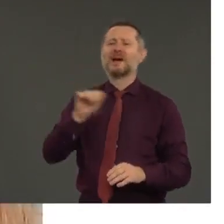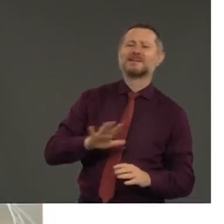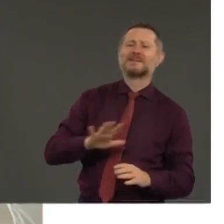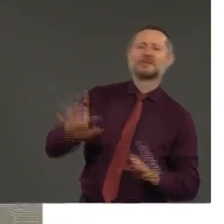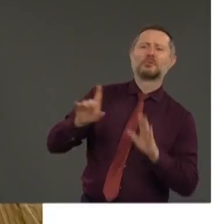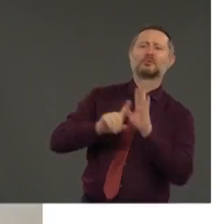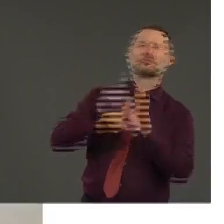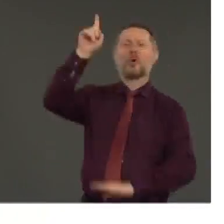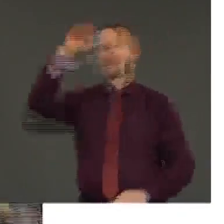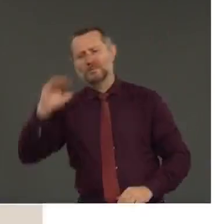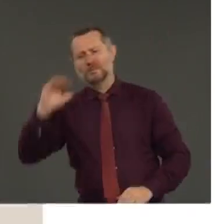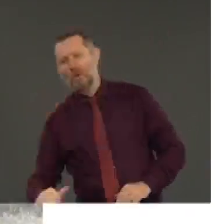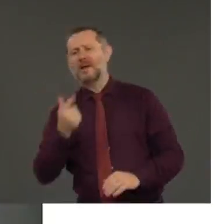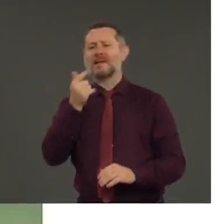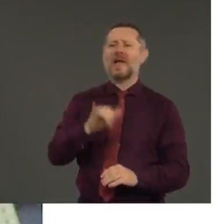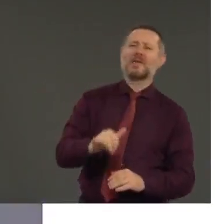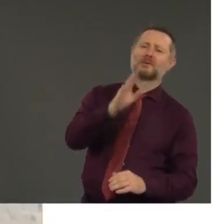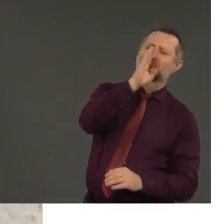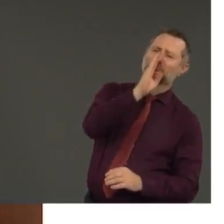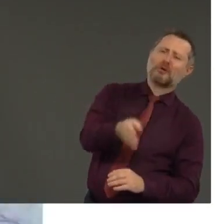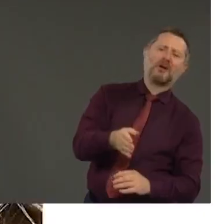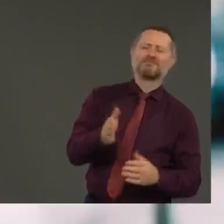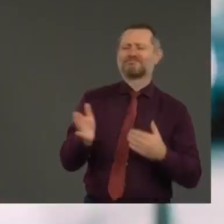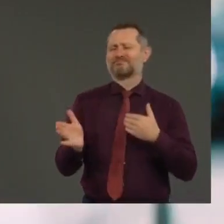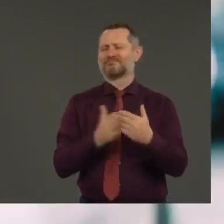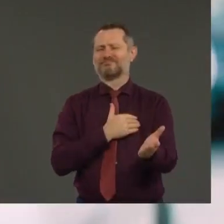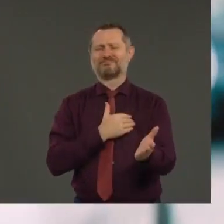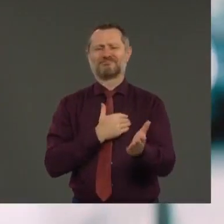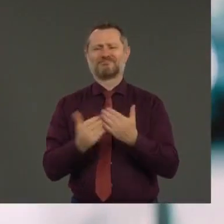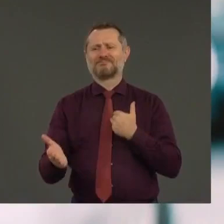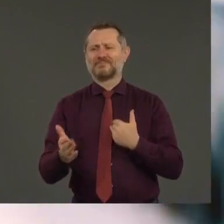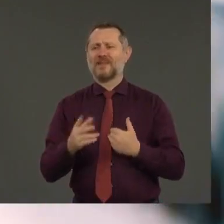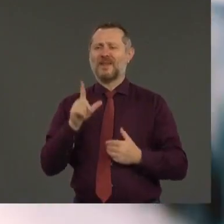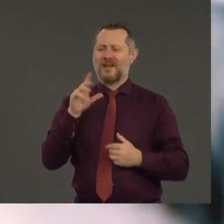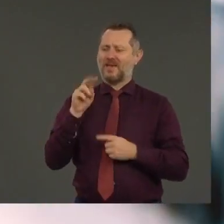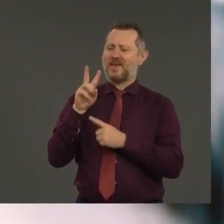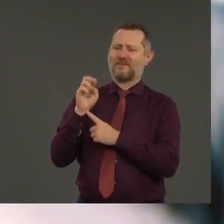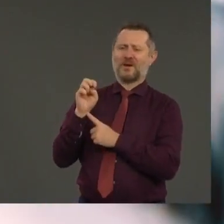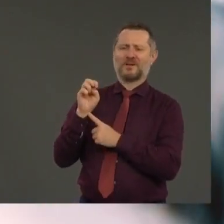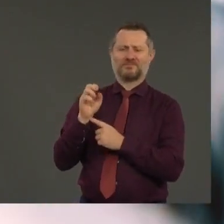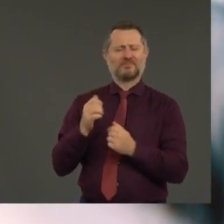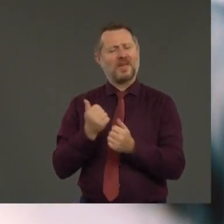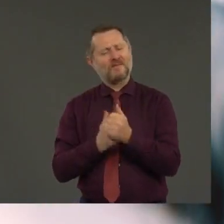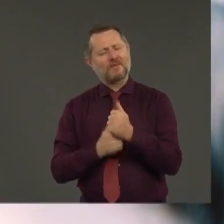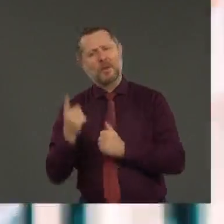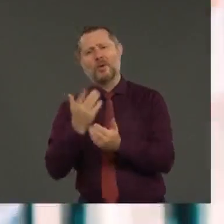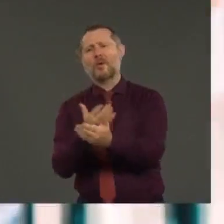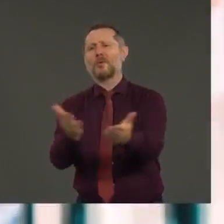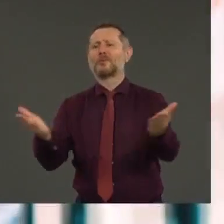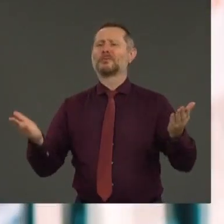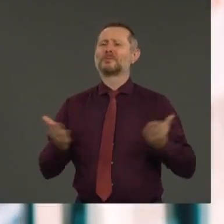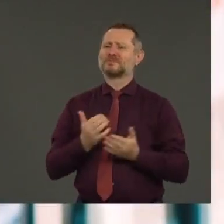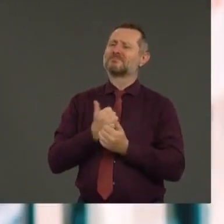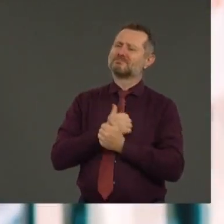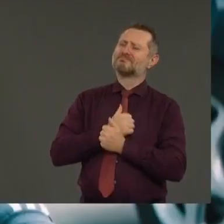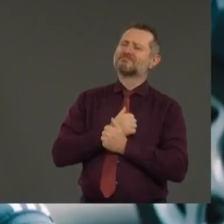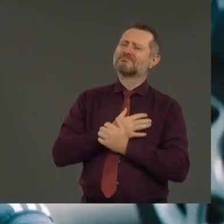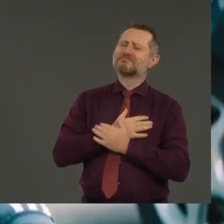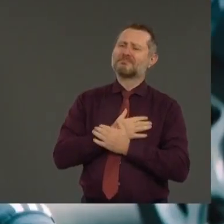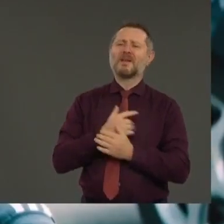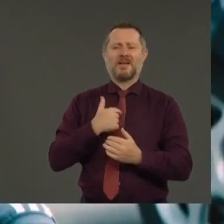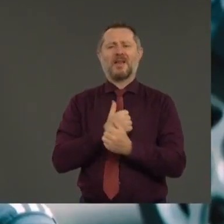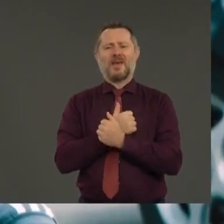and gay and straight. New York loves everyone. That's why I love New